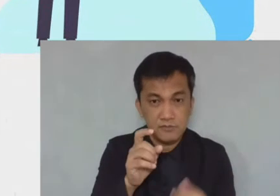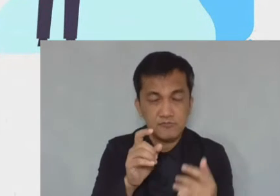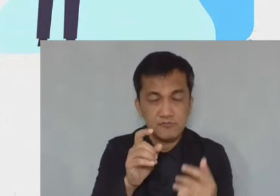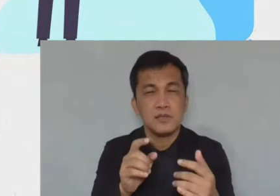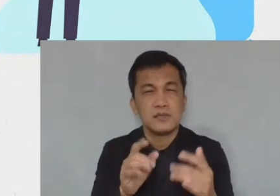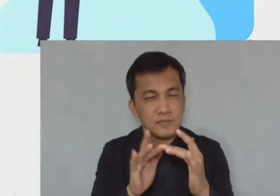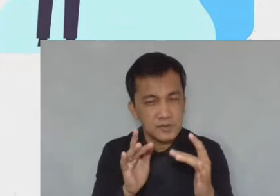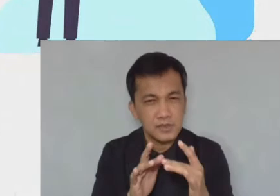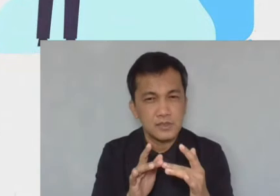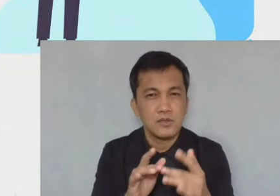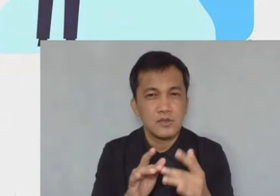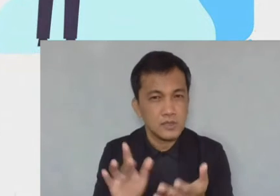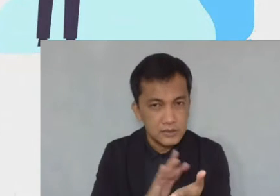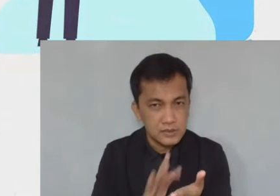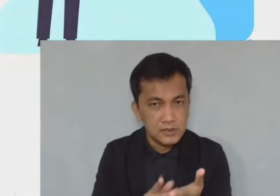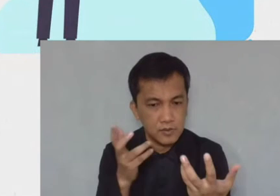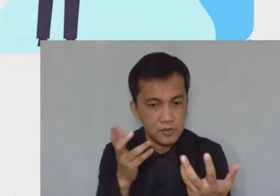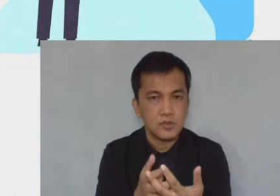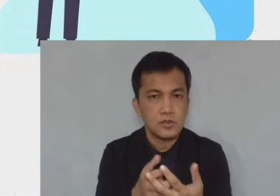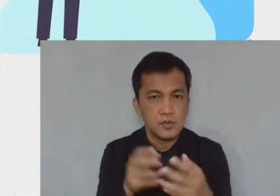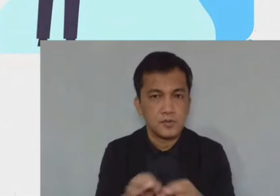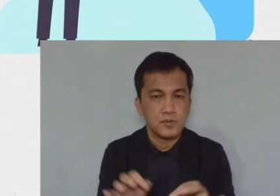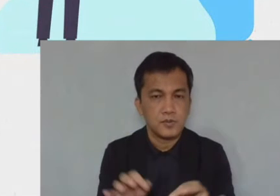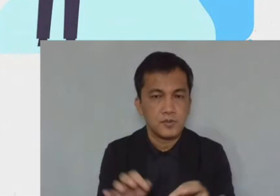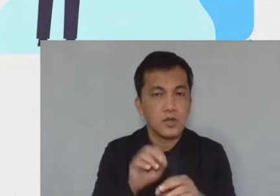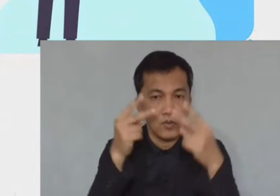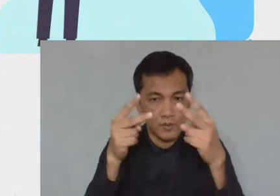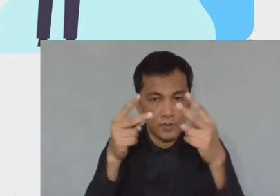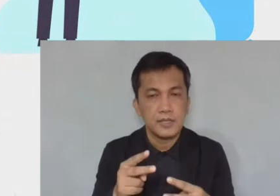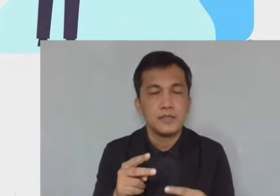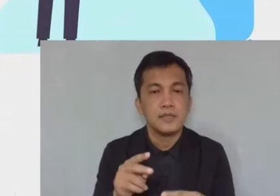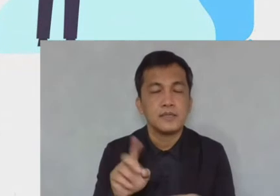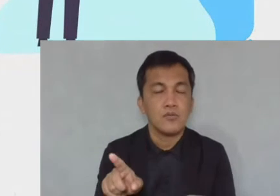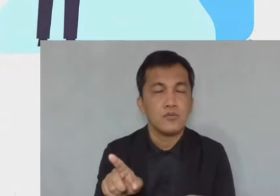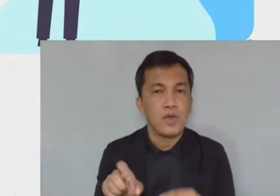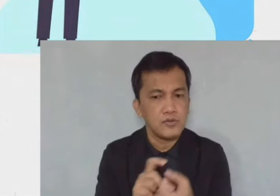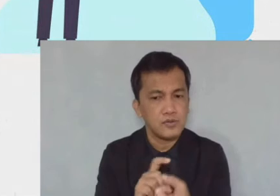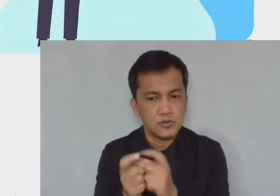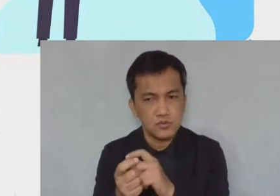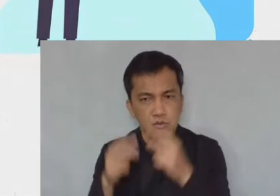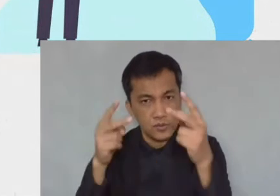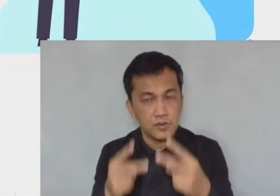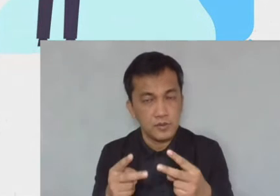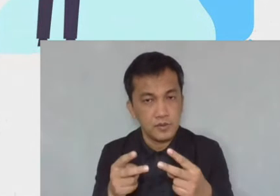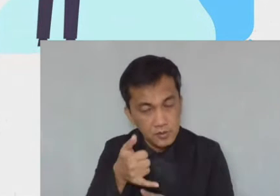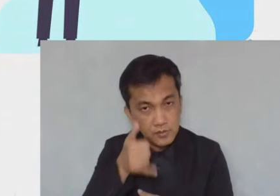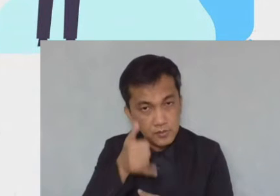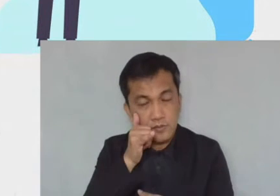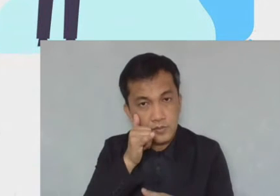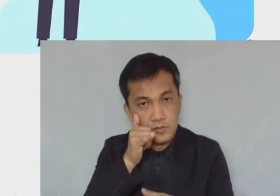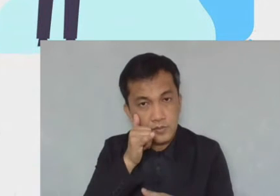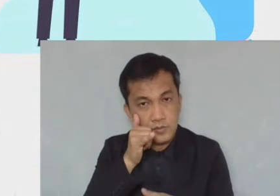importantly, their website manner. So how do you translate your bedside manner to something website? Because now you have a webcam